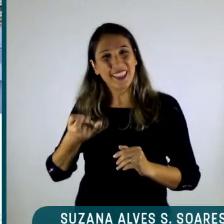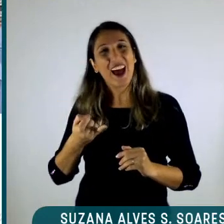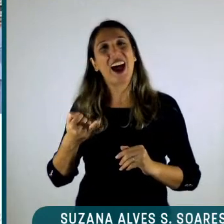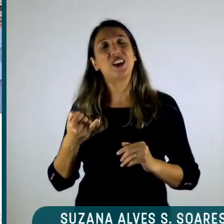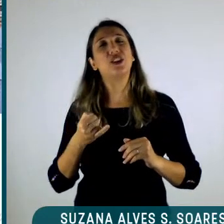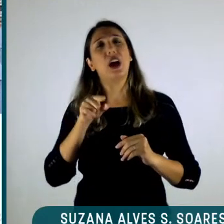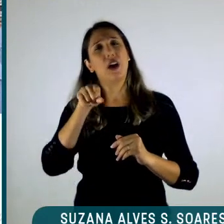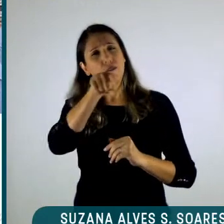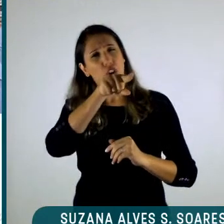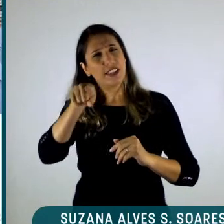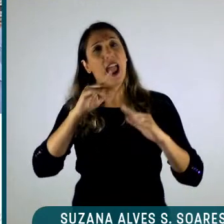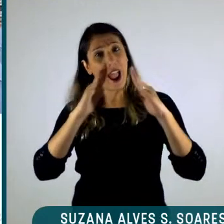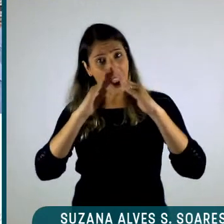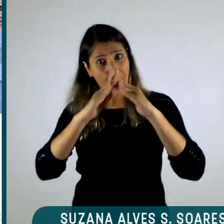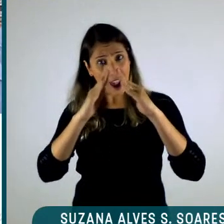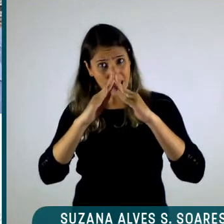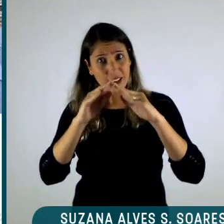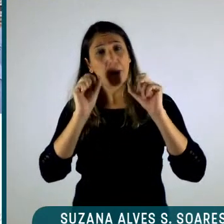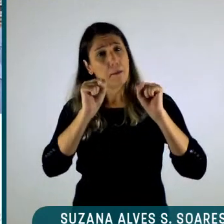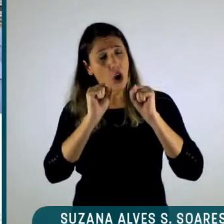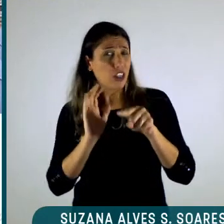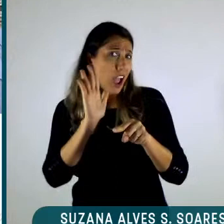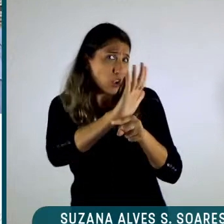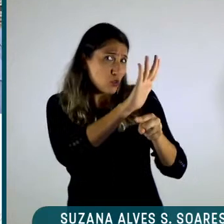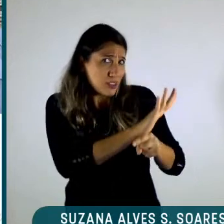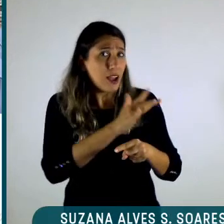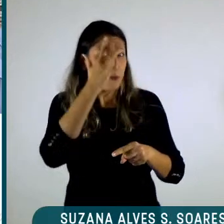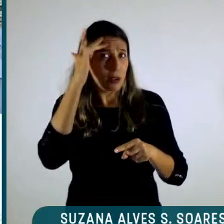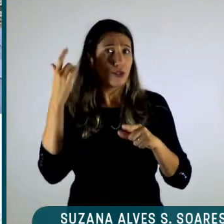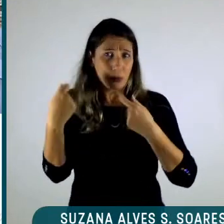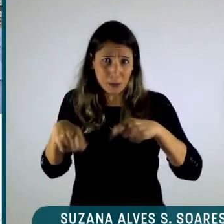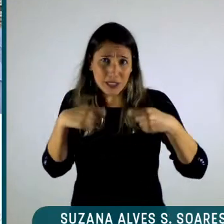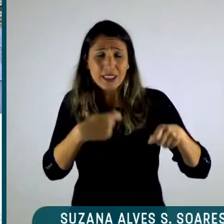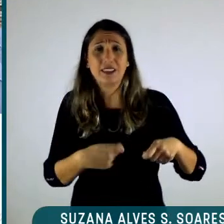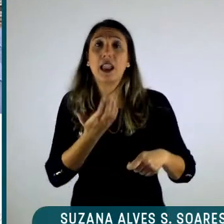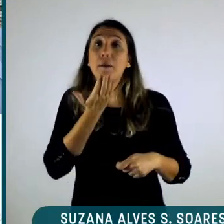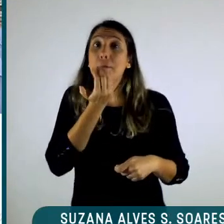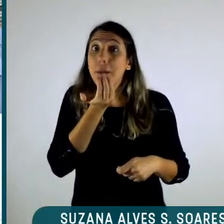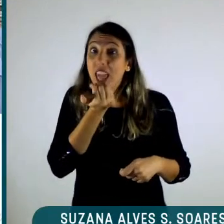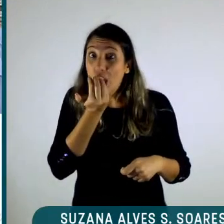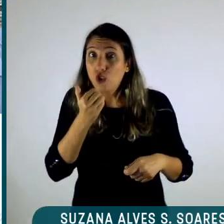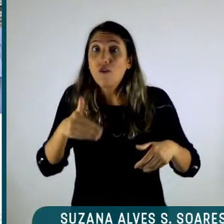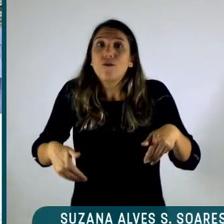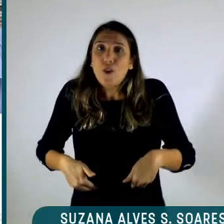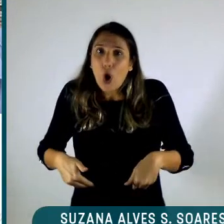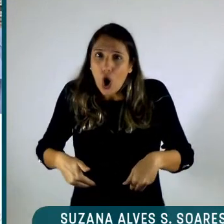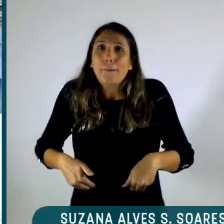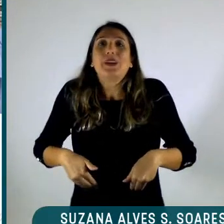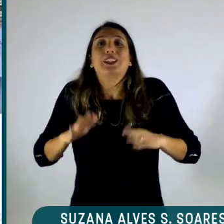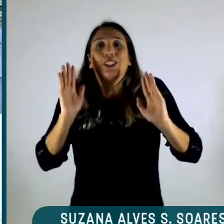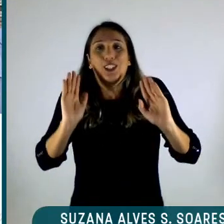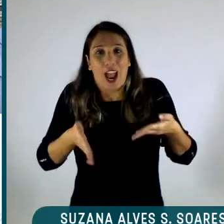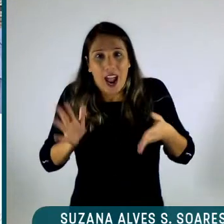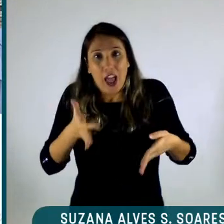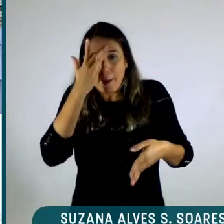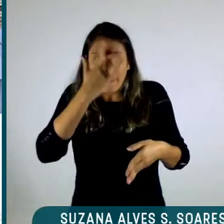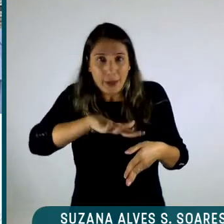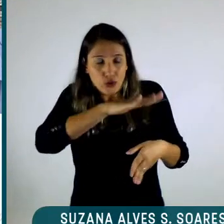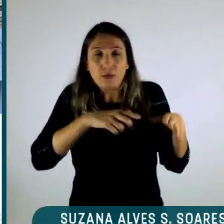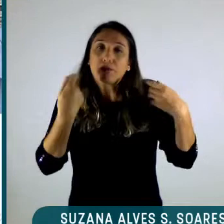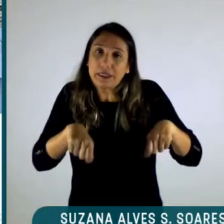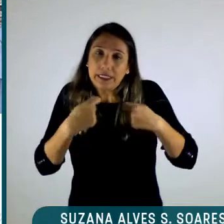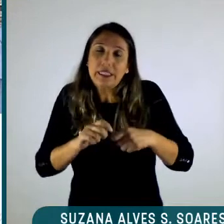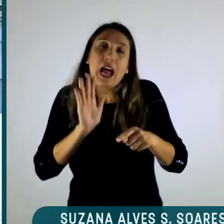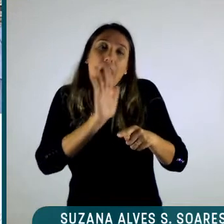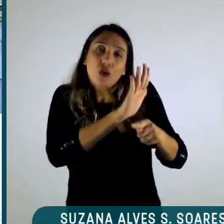opportunity and let you know that even from home, you can help those who need mostly at this moment. We need food. Starvation has got